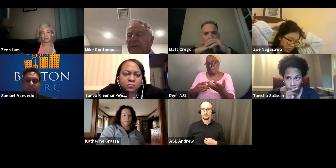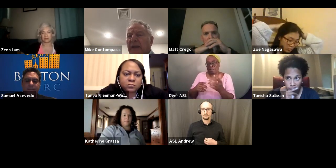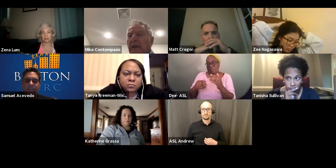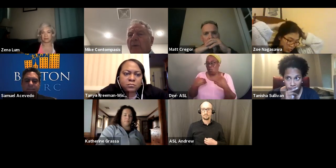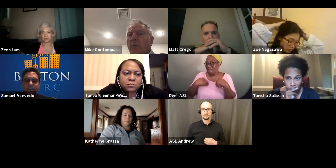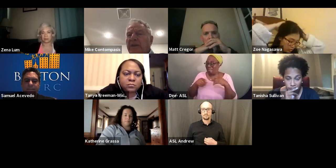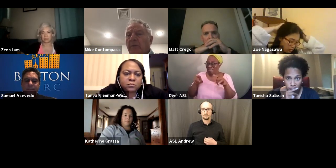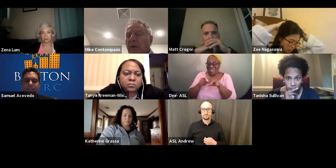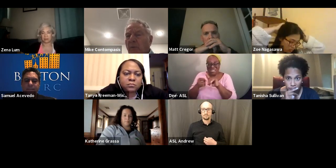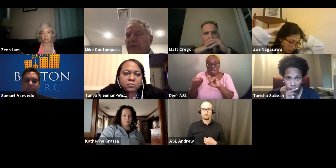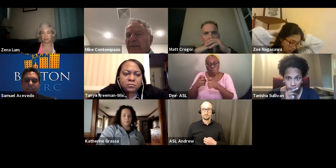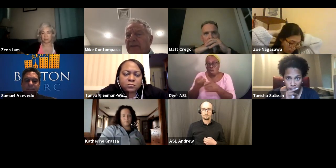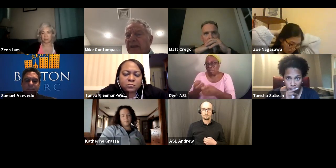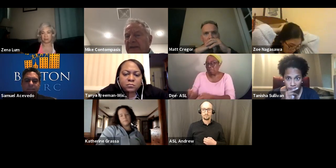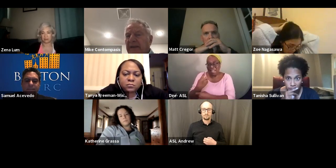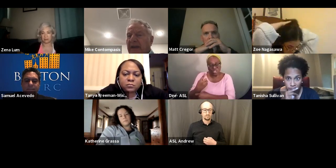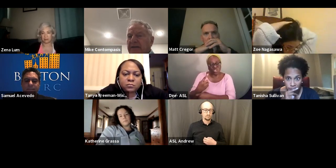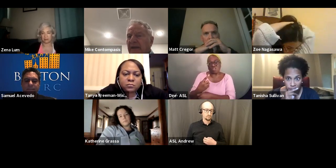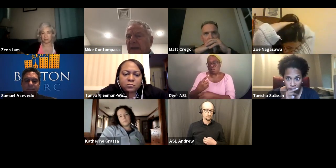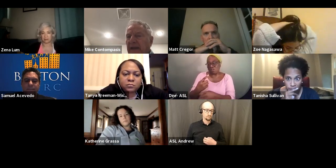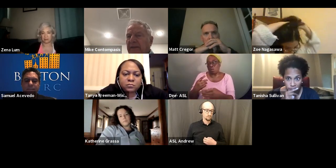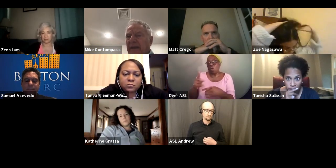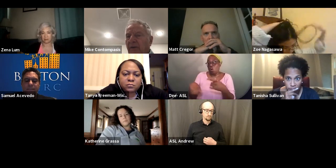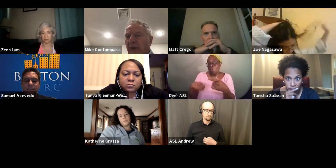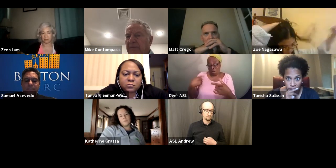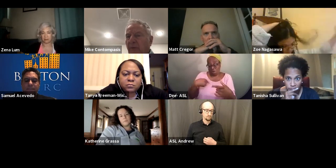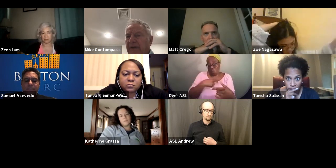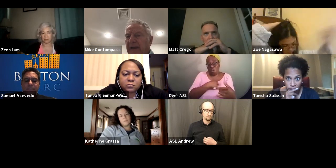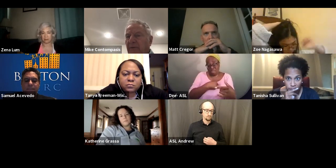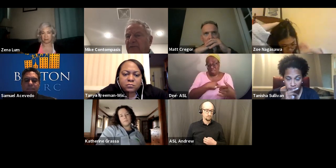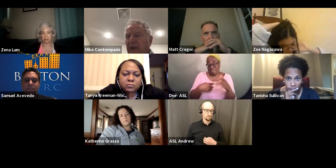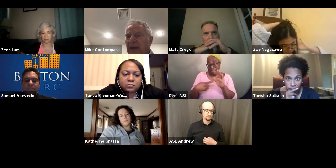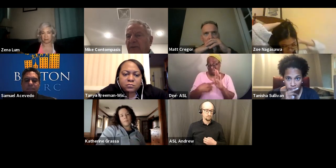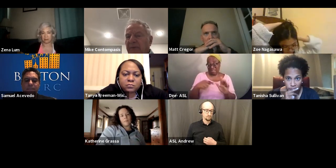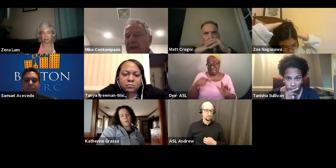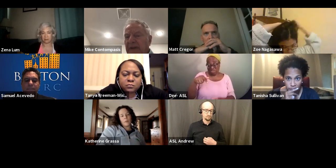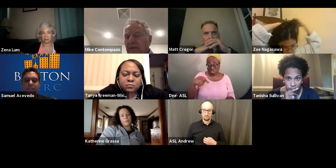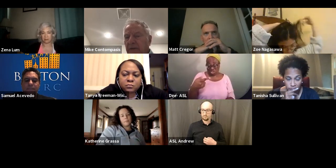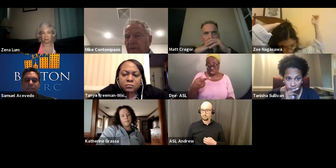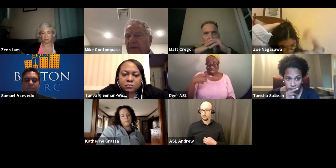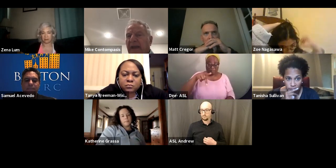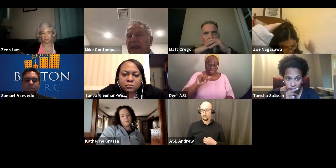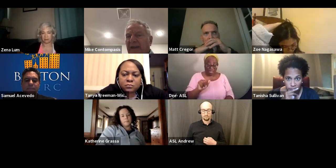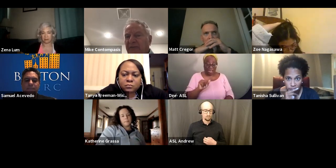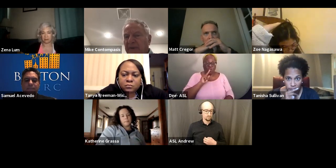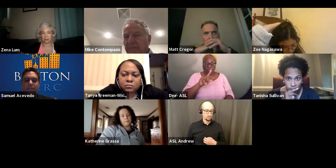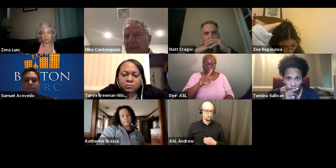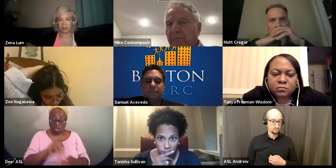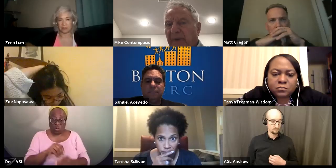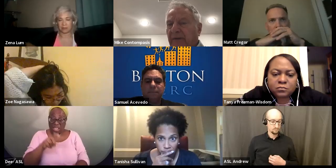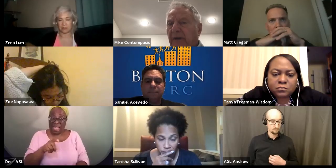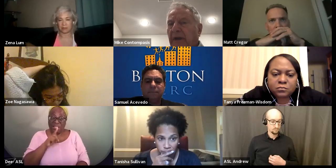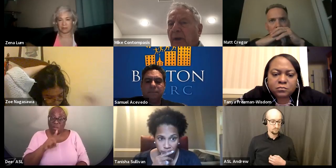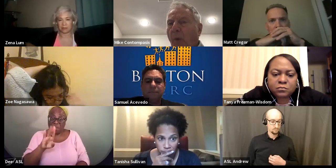the grade when we then indicate that a grade point average to be included has to be